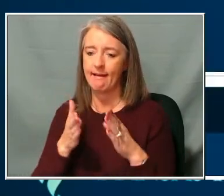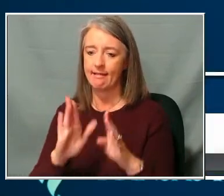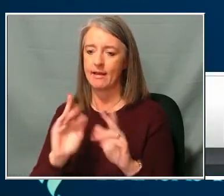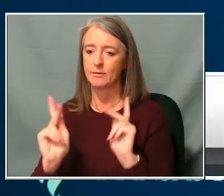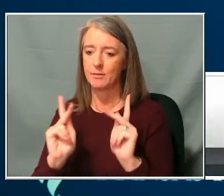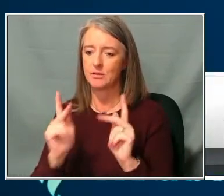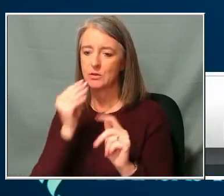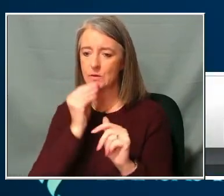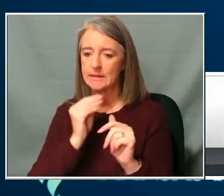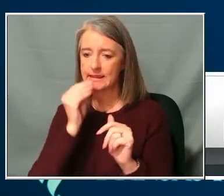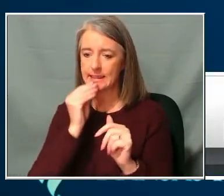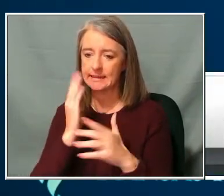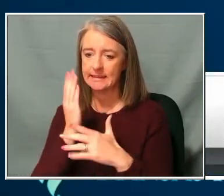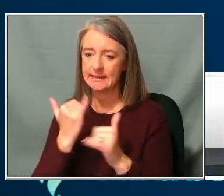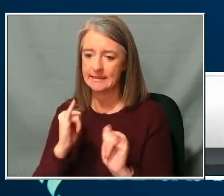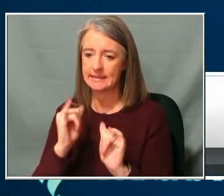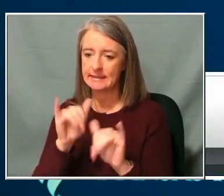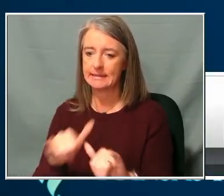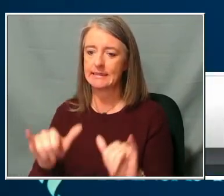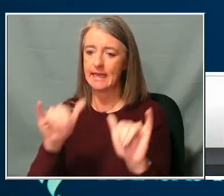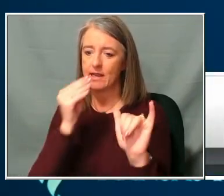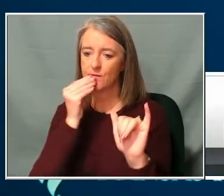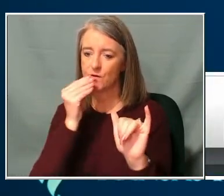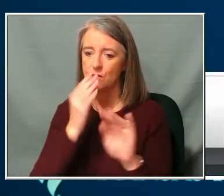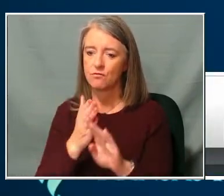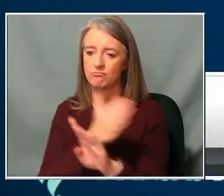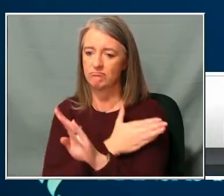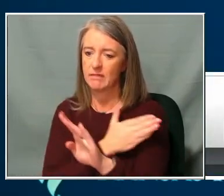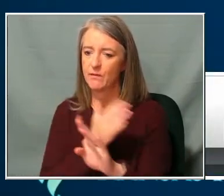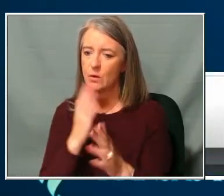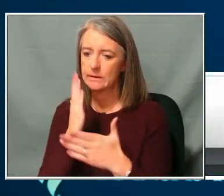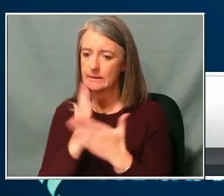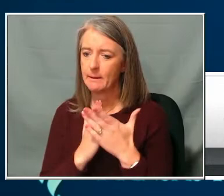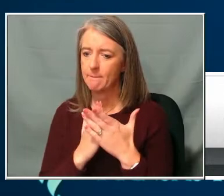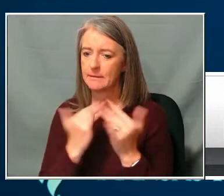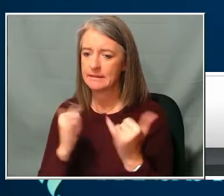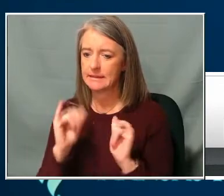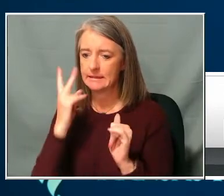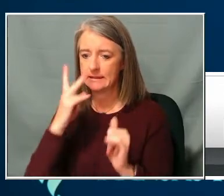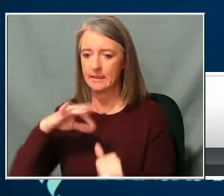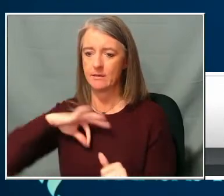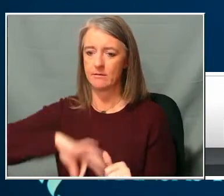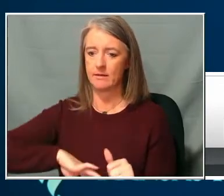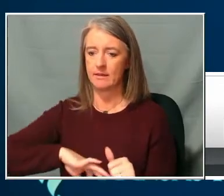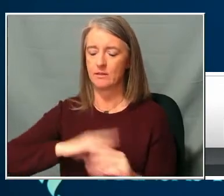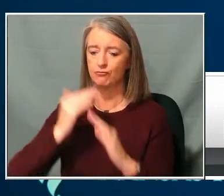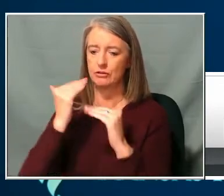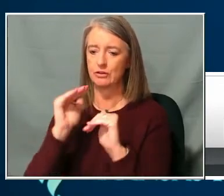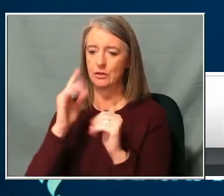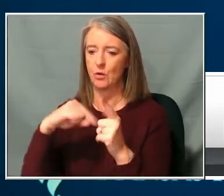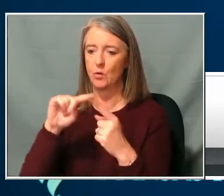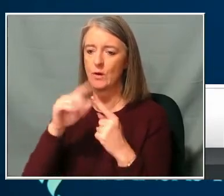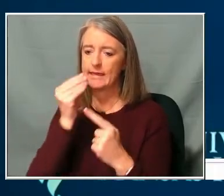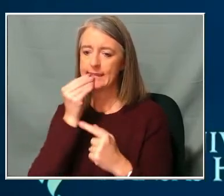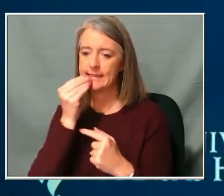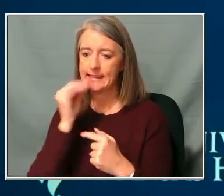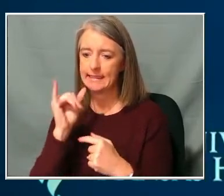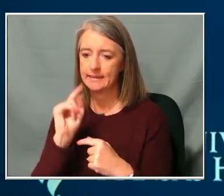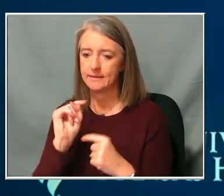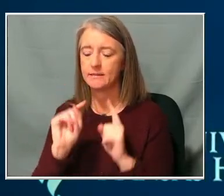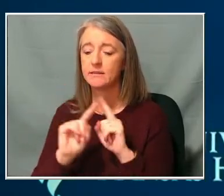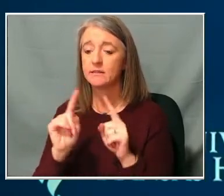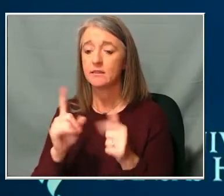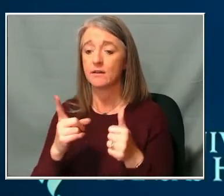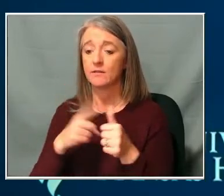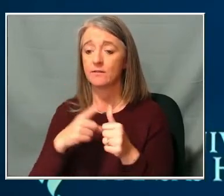eat some of the same foods that they were eating previously, but still see some benefits by actually restricting when that food is consumed. And so for some